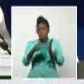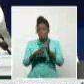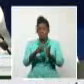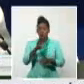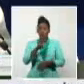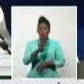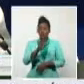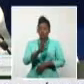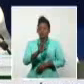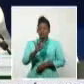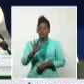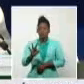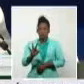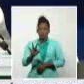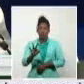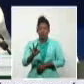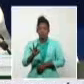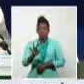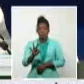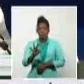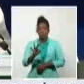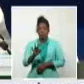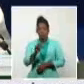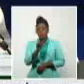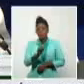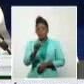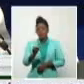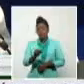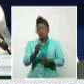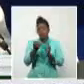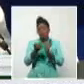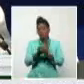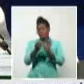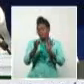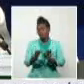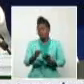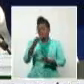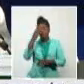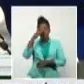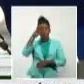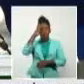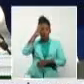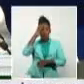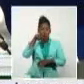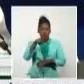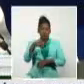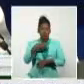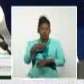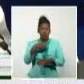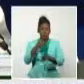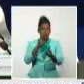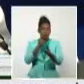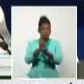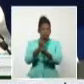were Cuban, 10 were contacts of confirmed cases,